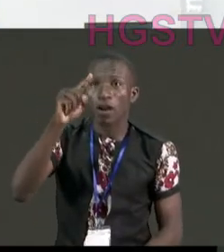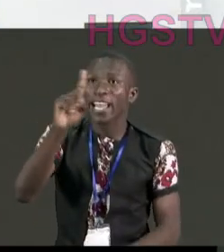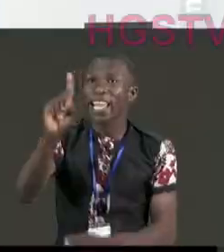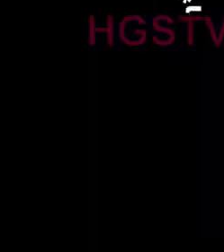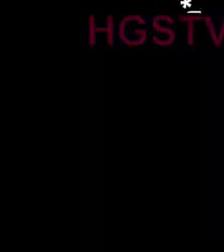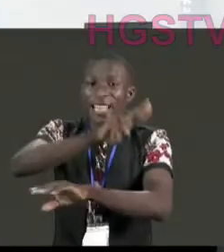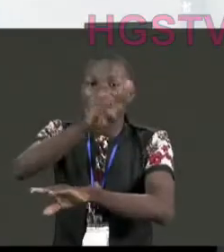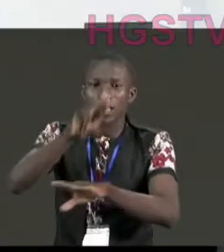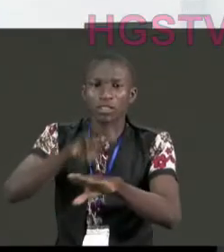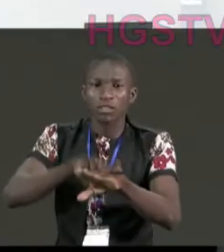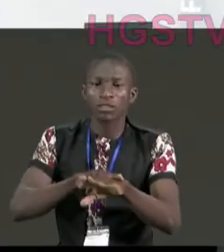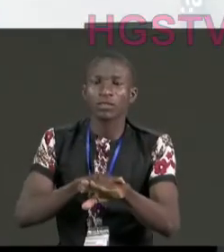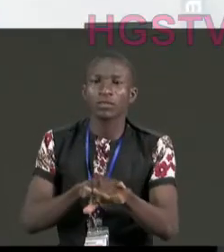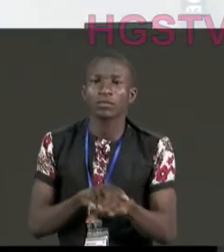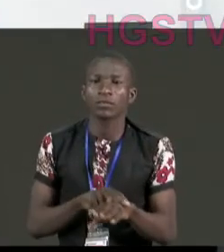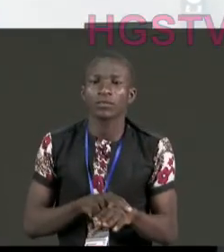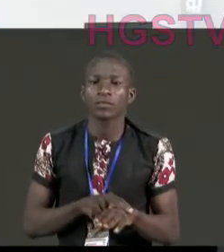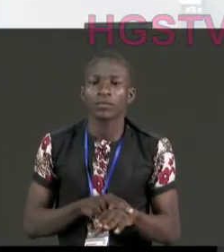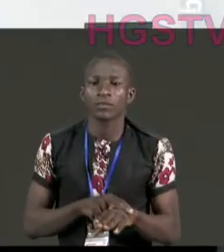nation,